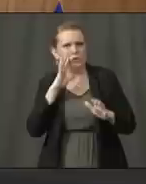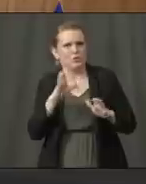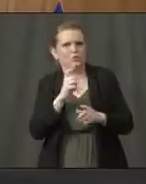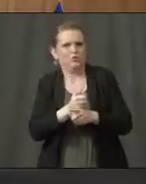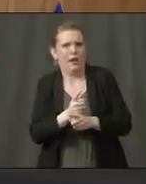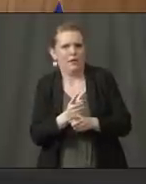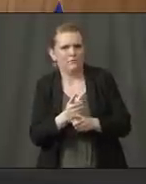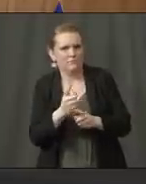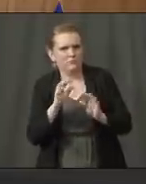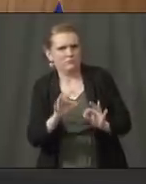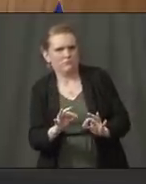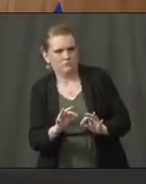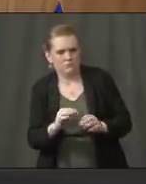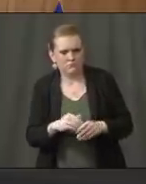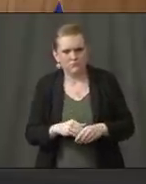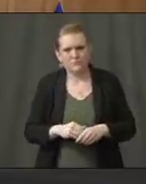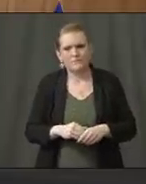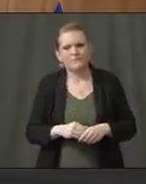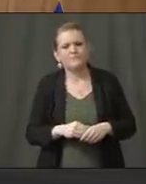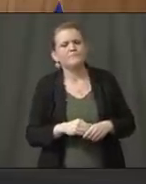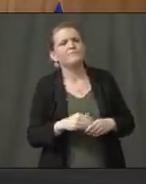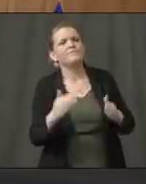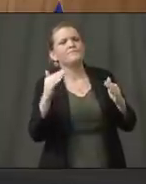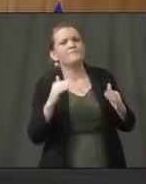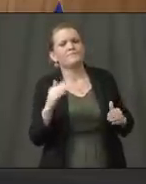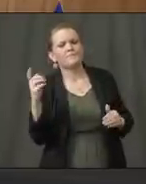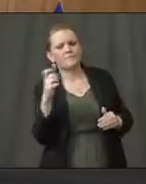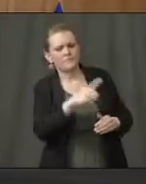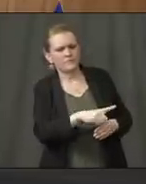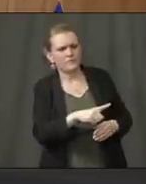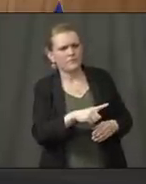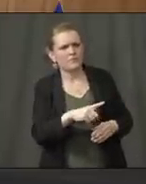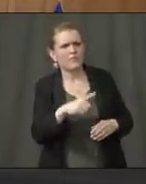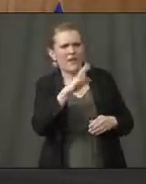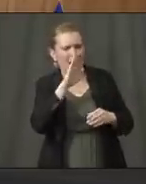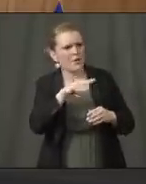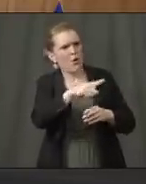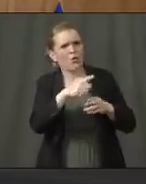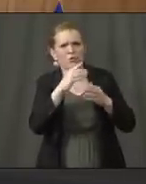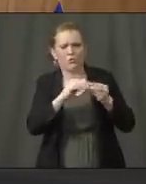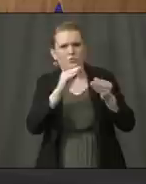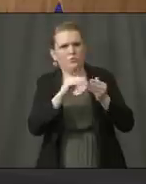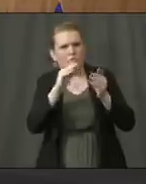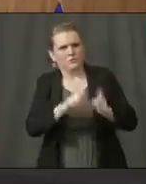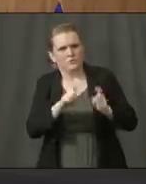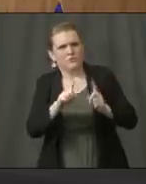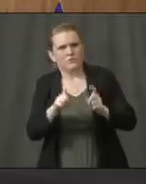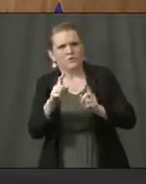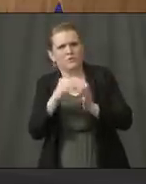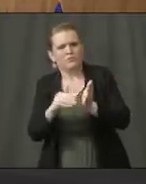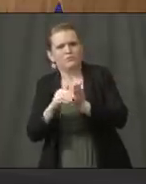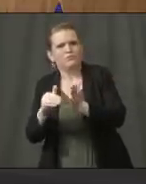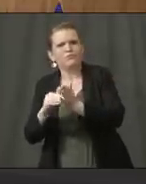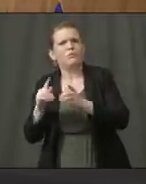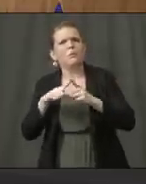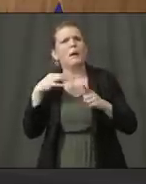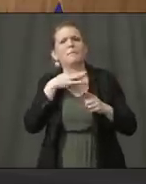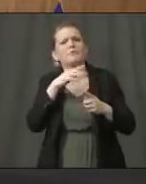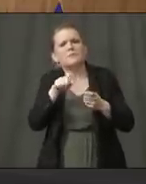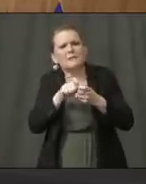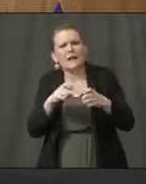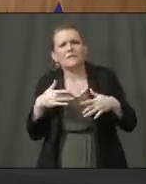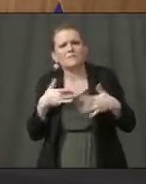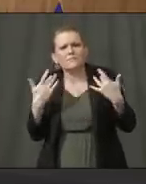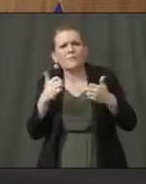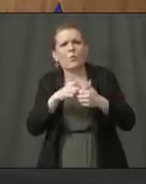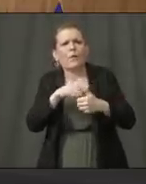Governor, to move on and do it right, you've mentioned testing over and over again. Where do we stand with molecular testing, antibody testing, broad-based testing? I know